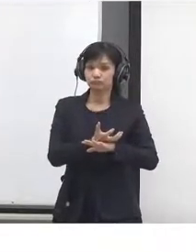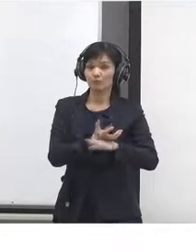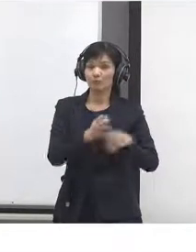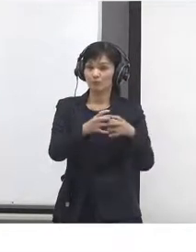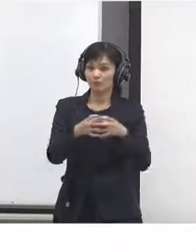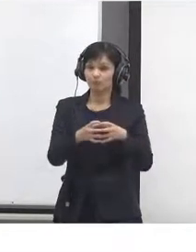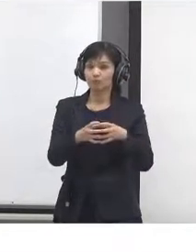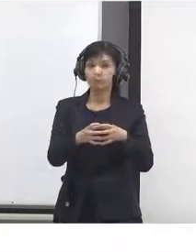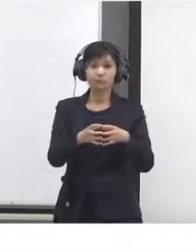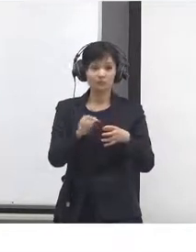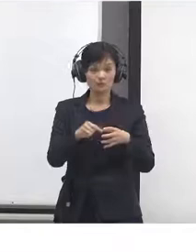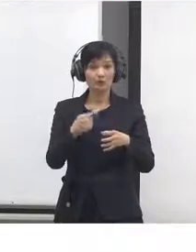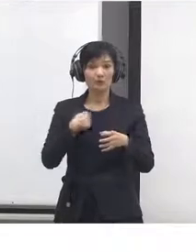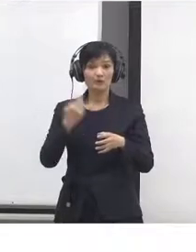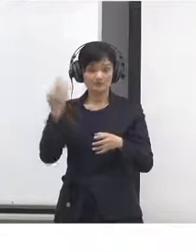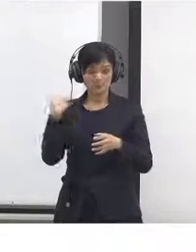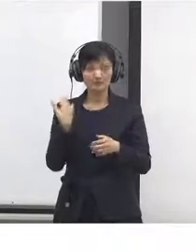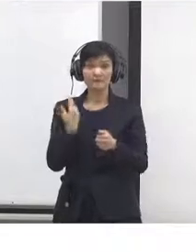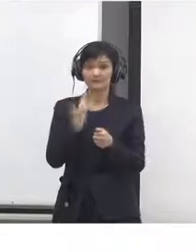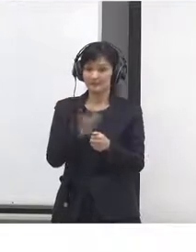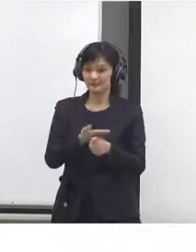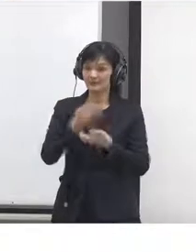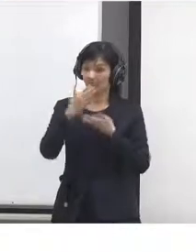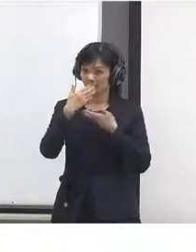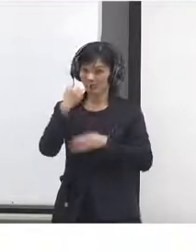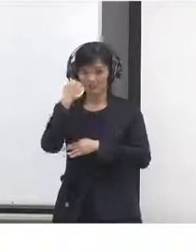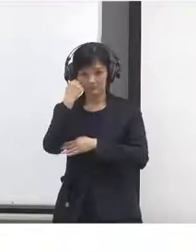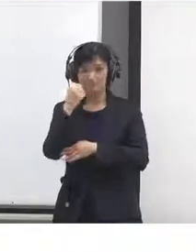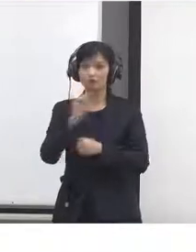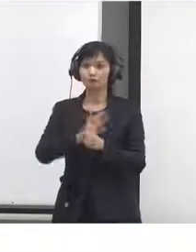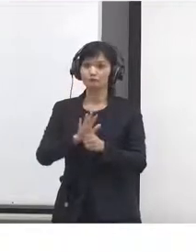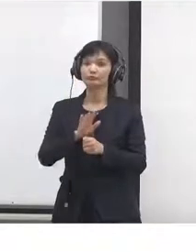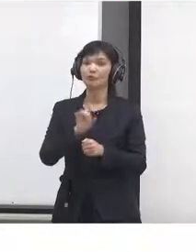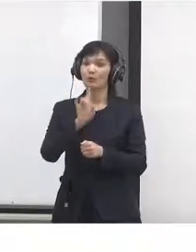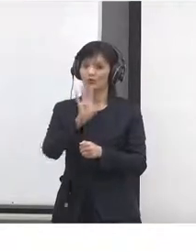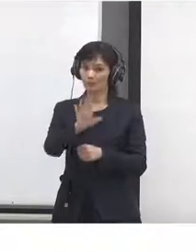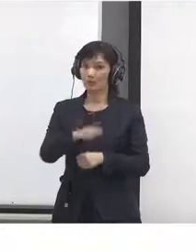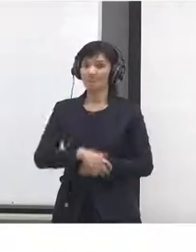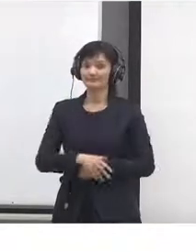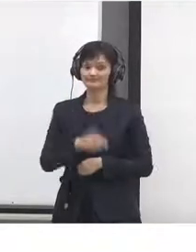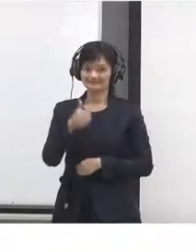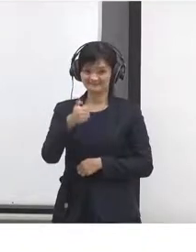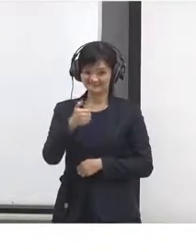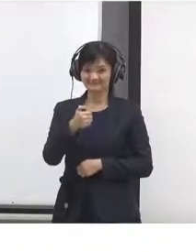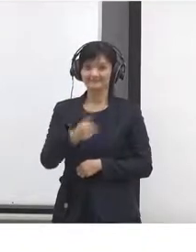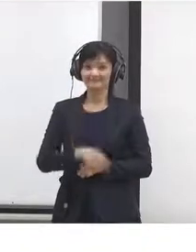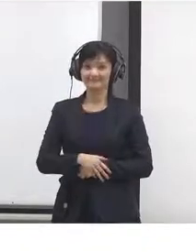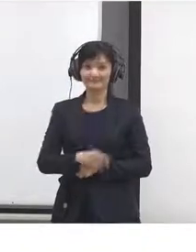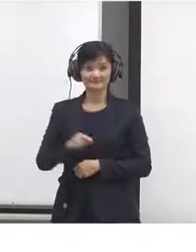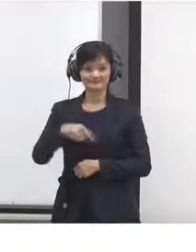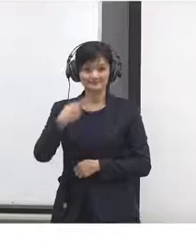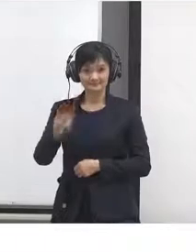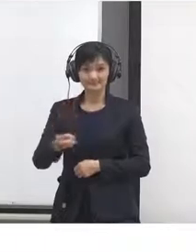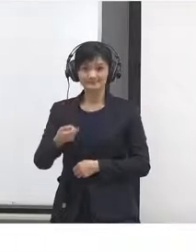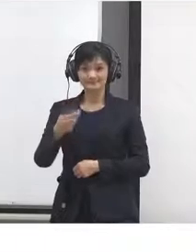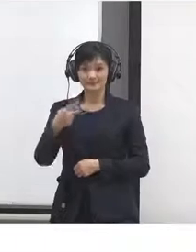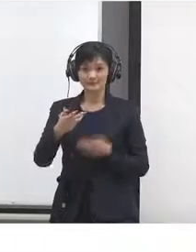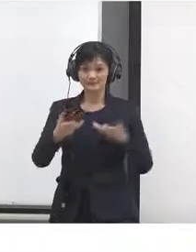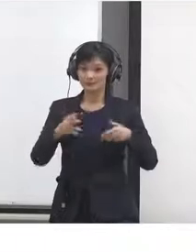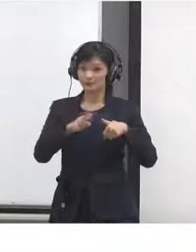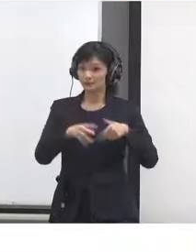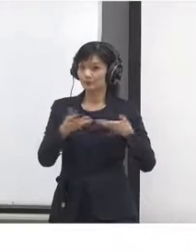Thank you, Isabel. Do we have any other question for like Toronto or for